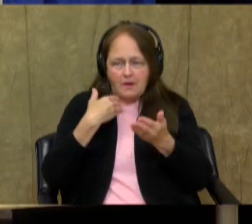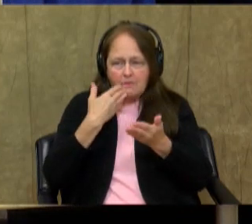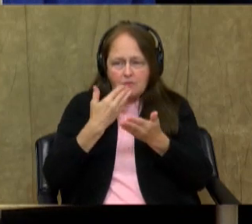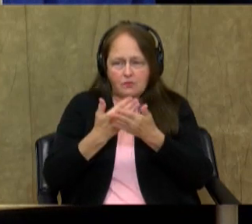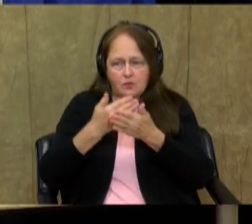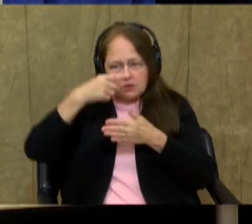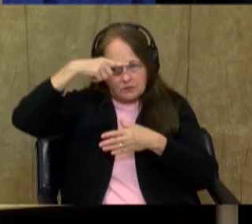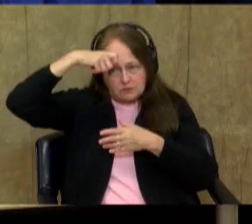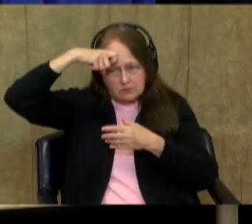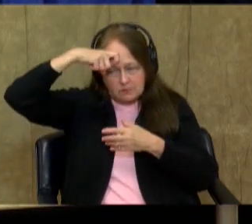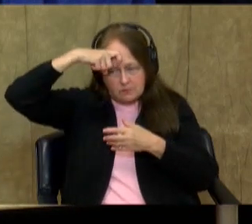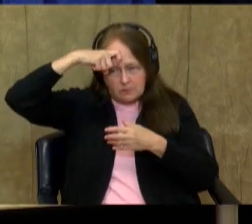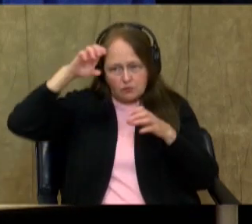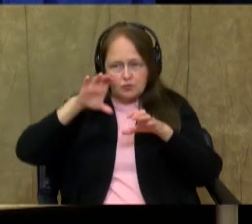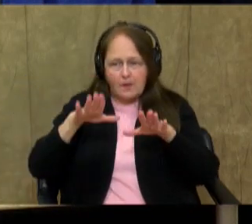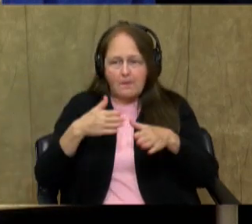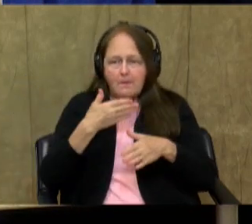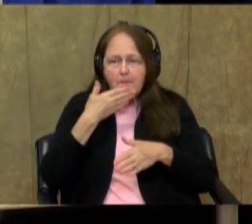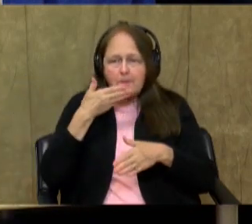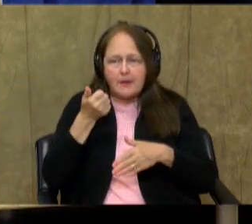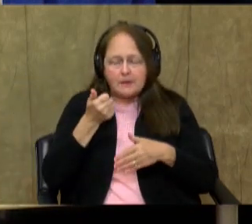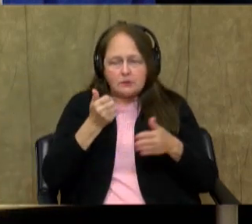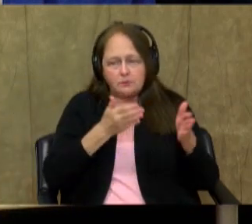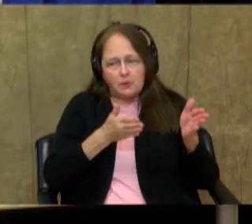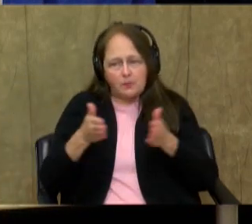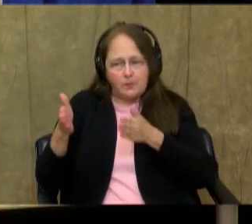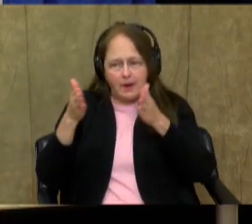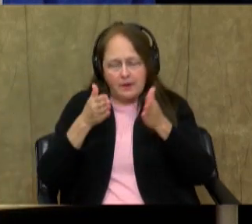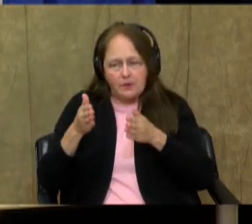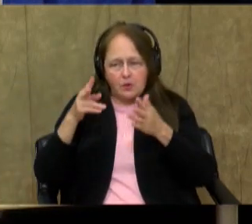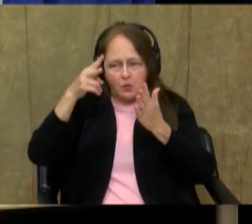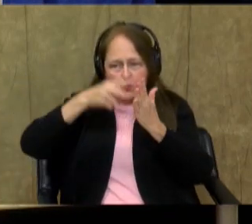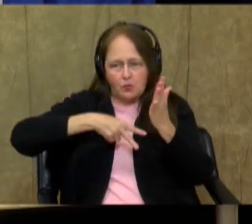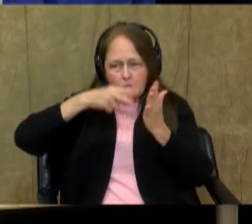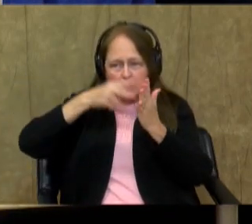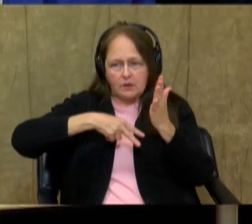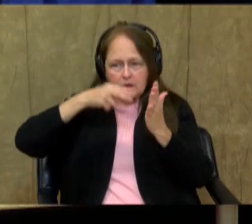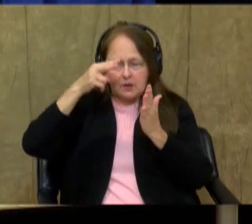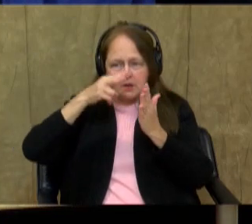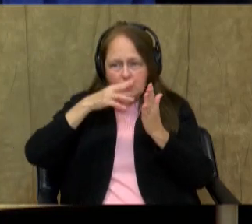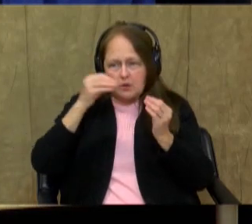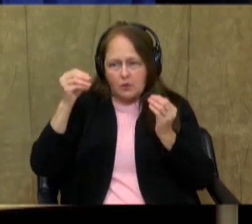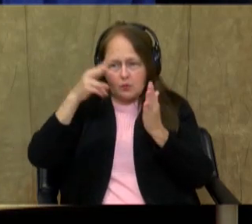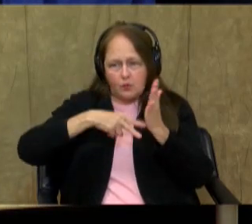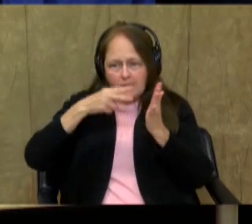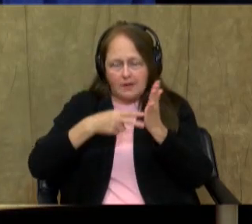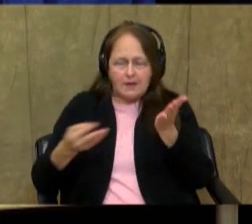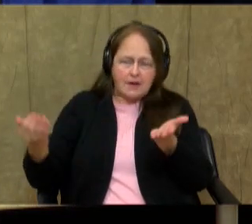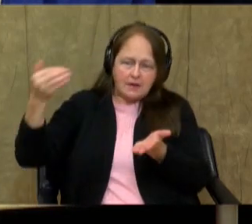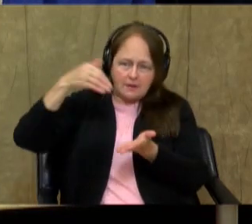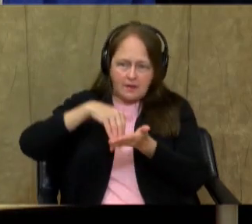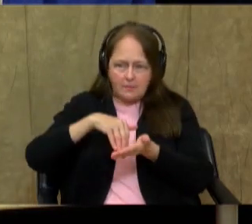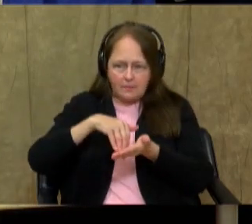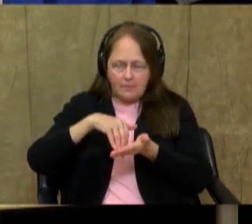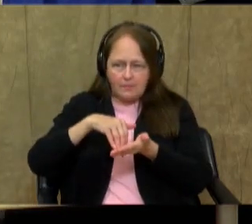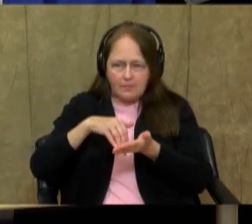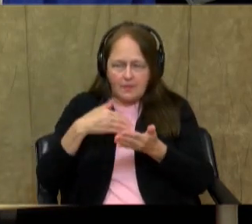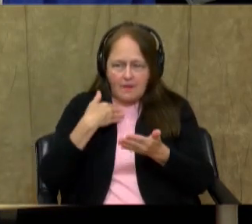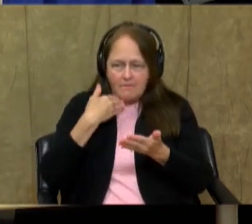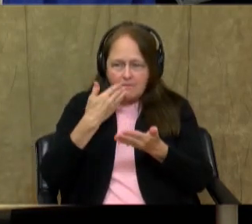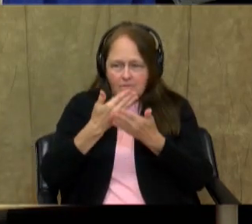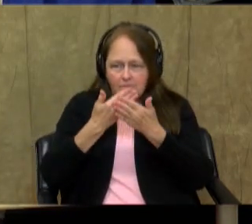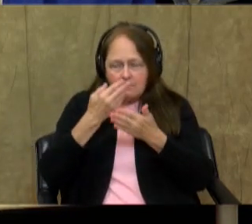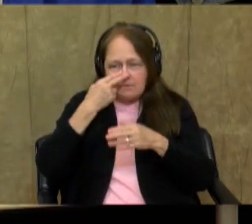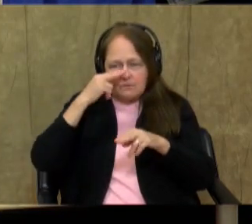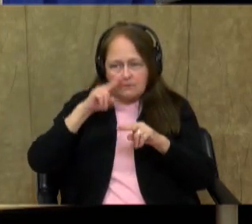great summer. Do your best. Get prepared. Read, read, and read again. Have